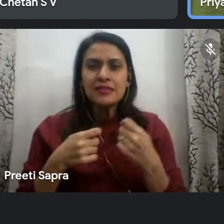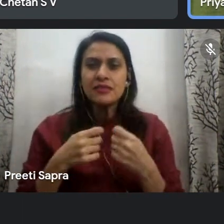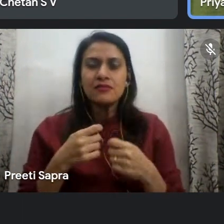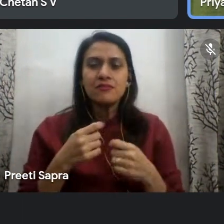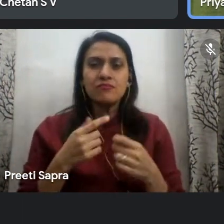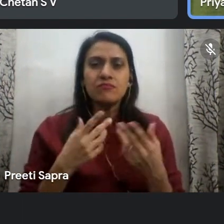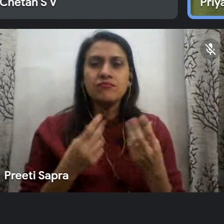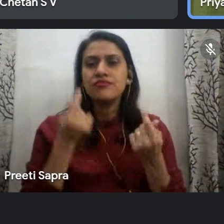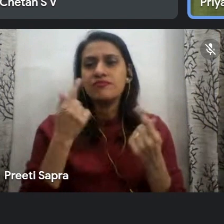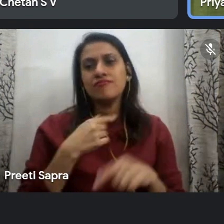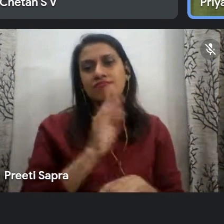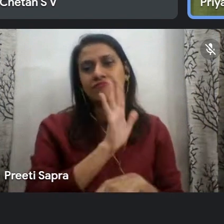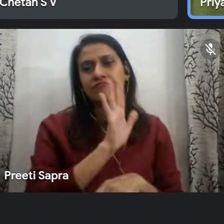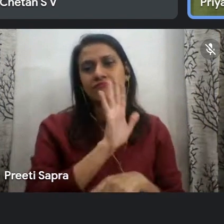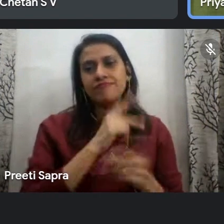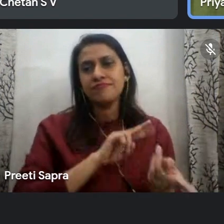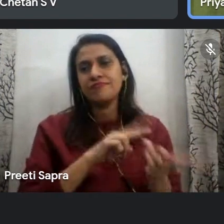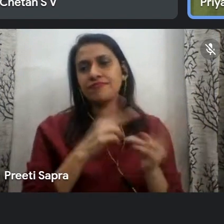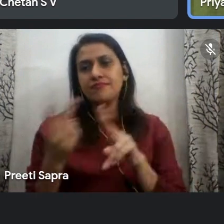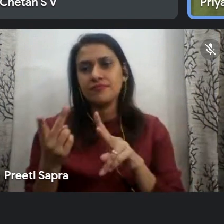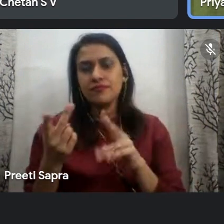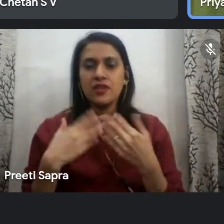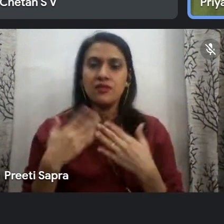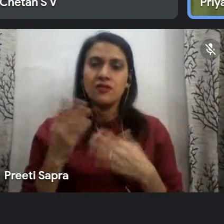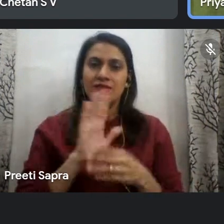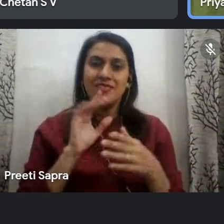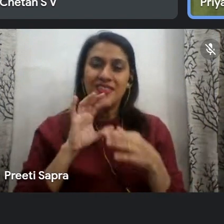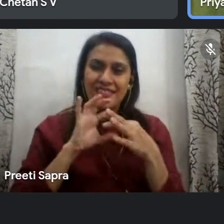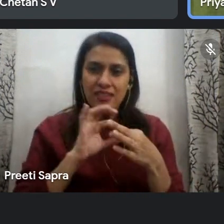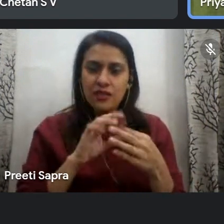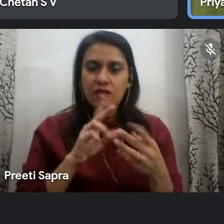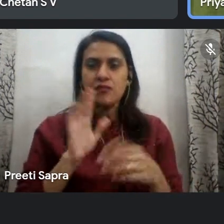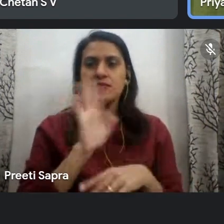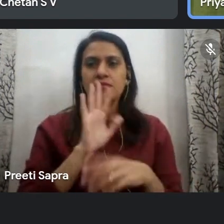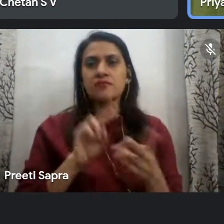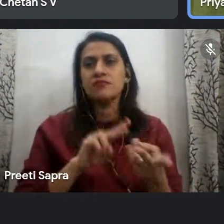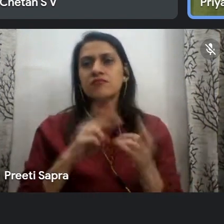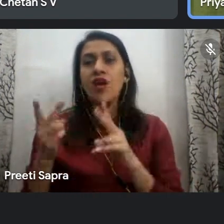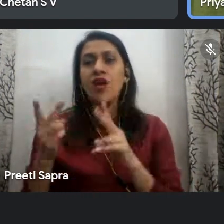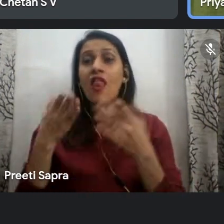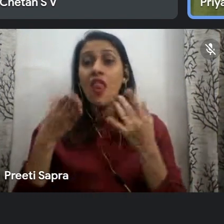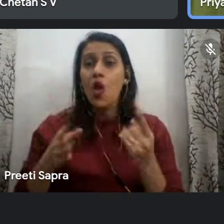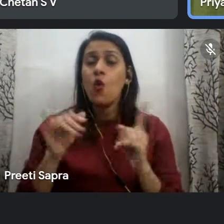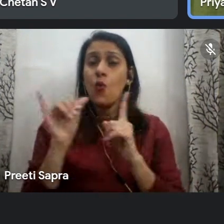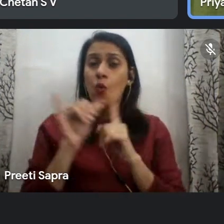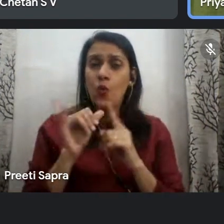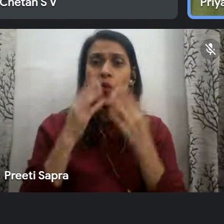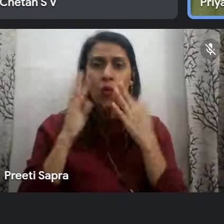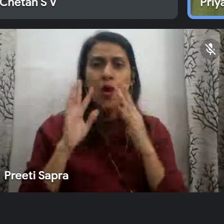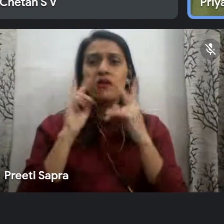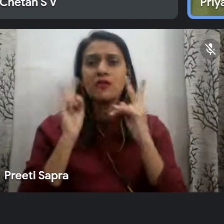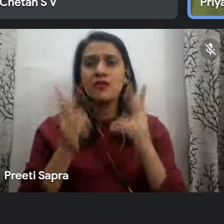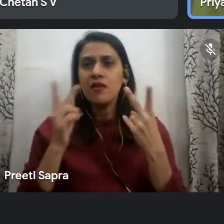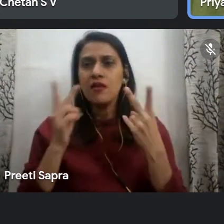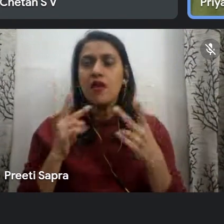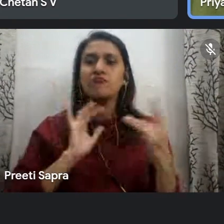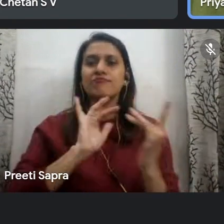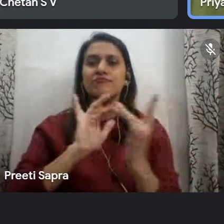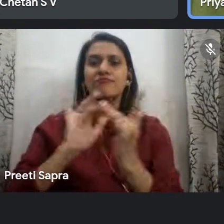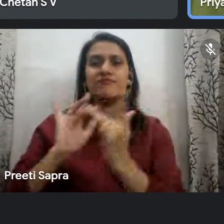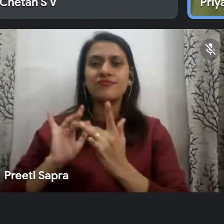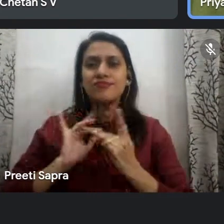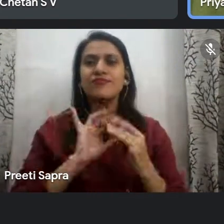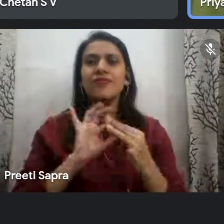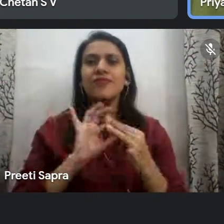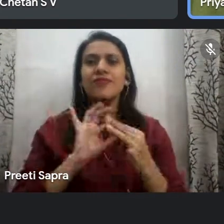leave. Apart from, of course, now with the internet and with like social media, that there is some form of reconnection, but it's not really the